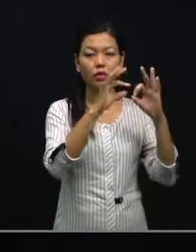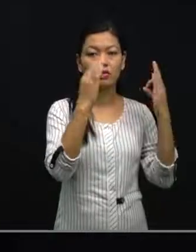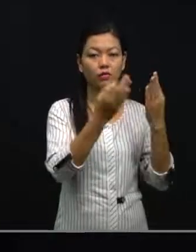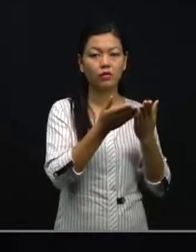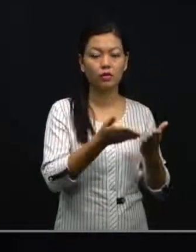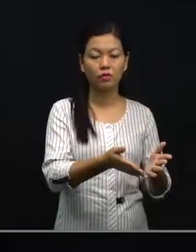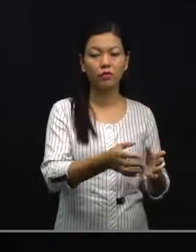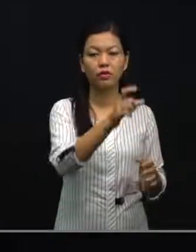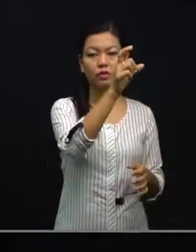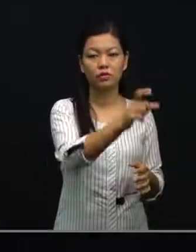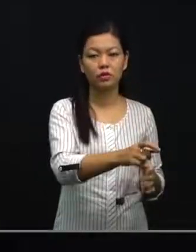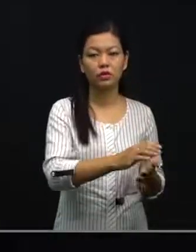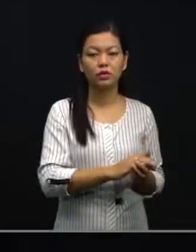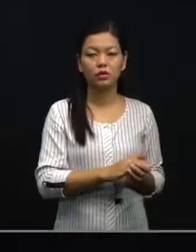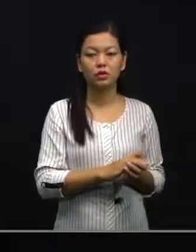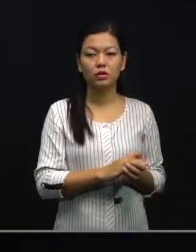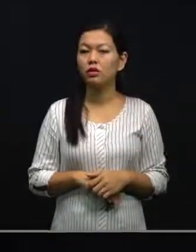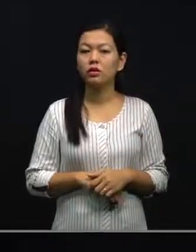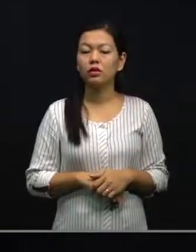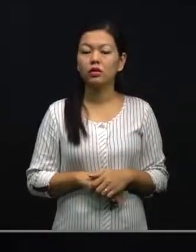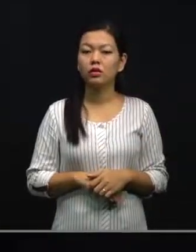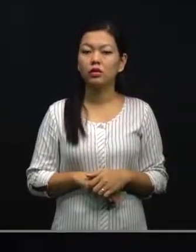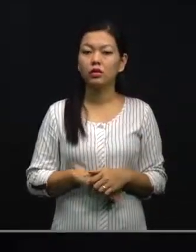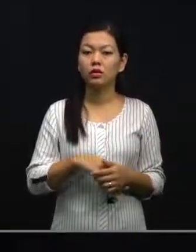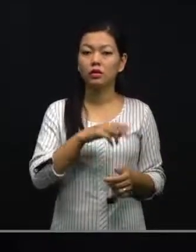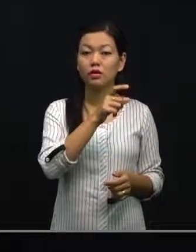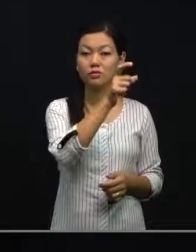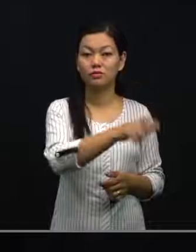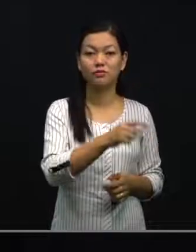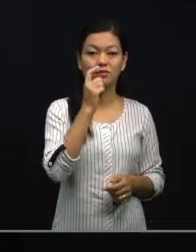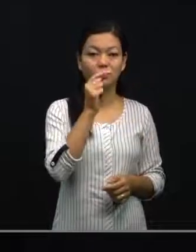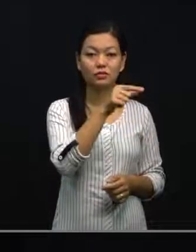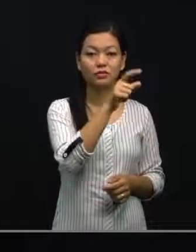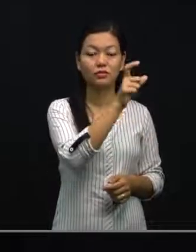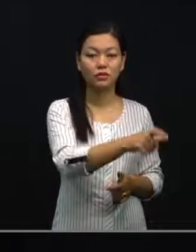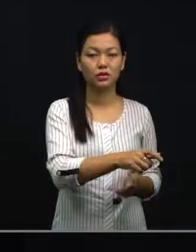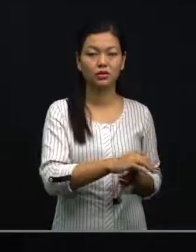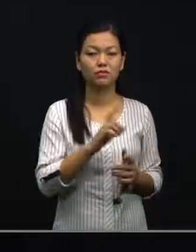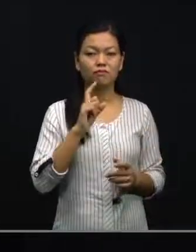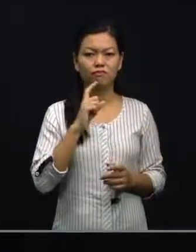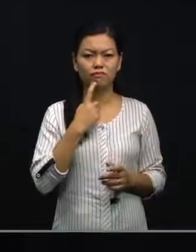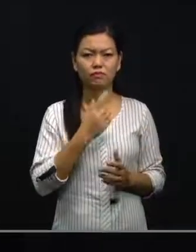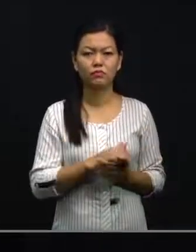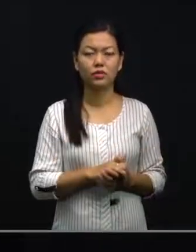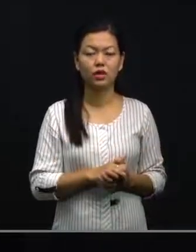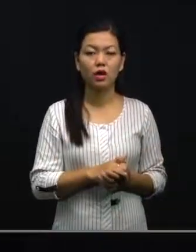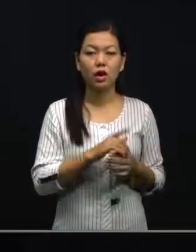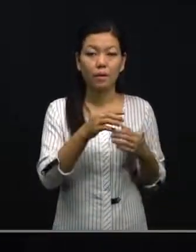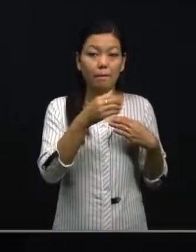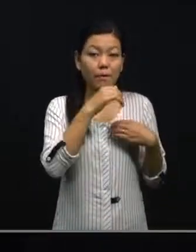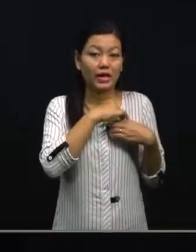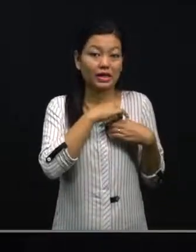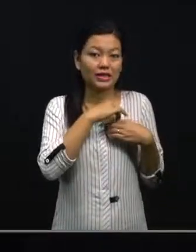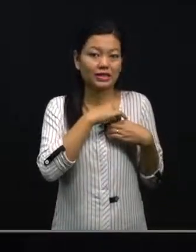a little bit conservative in his views and opinions, who is strict, but who also holds a lot of paternal love, shows a lot